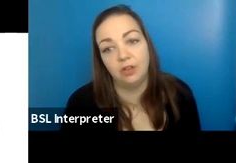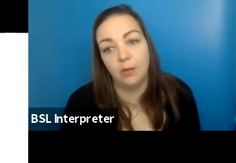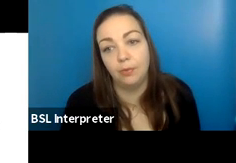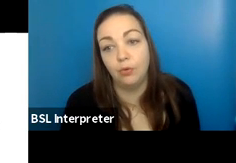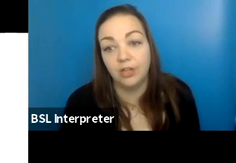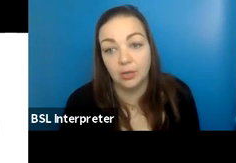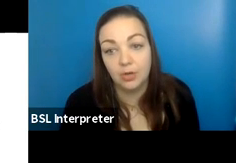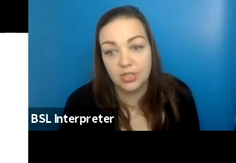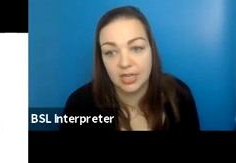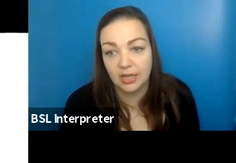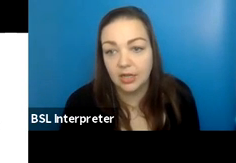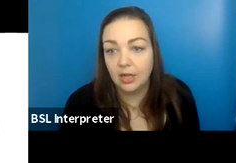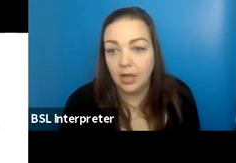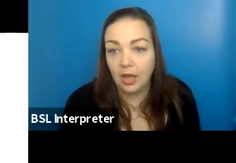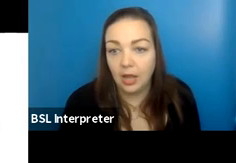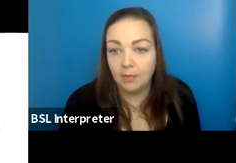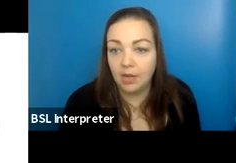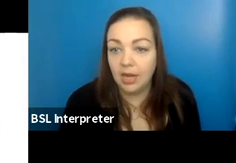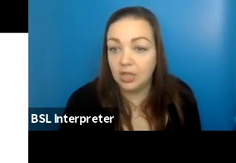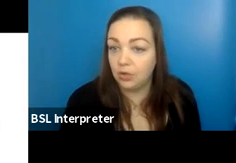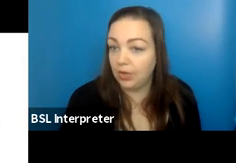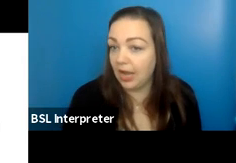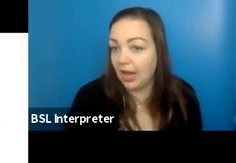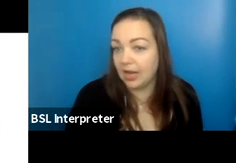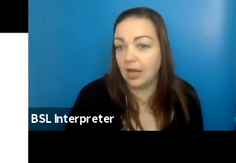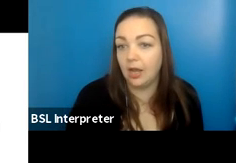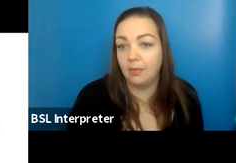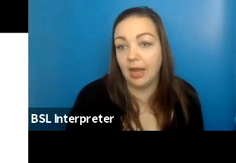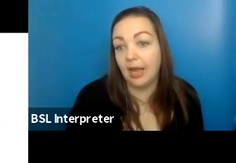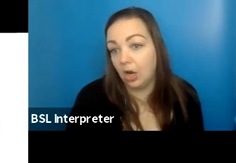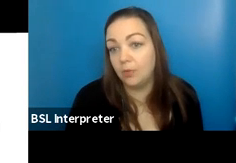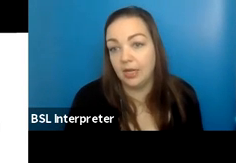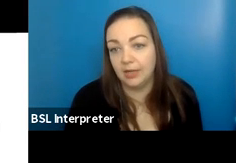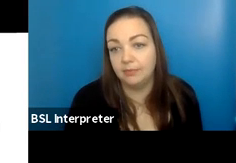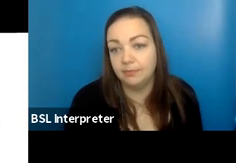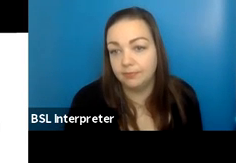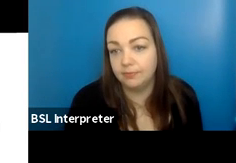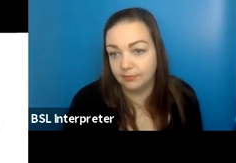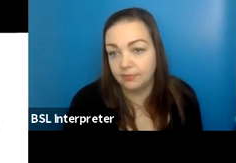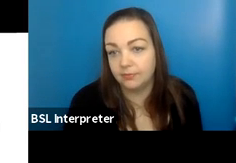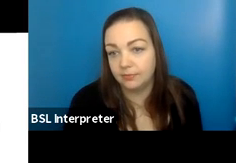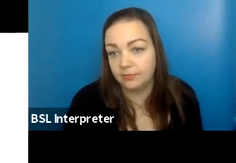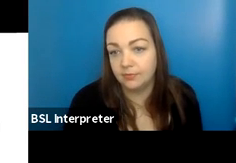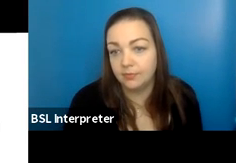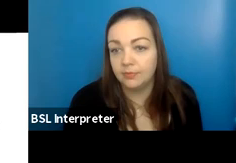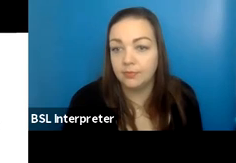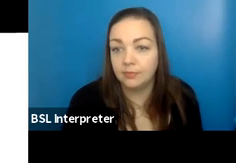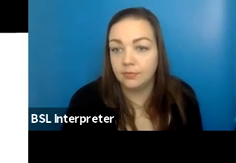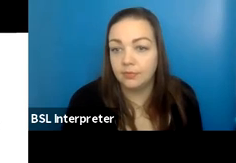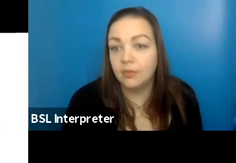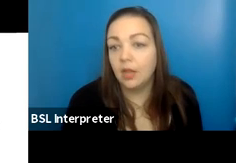as an example for the community in the UK and globally.